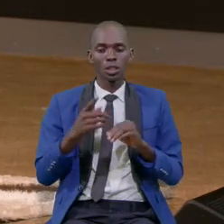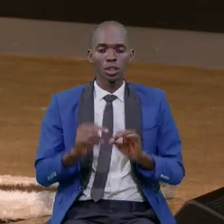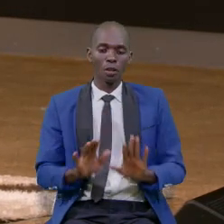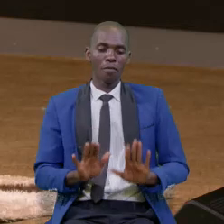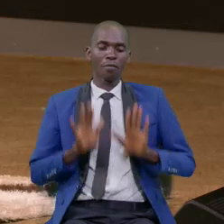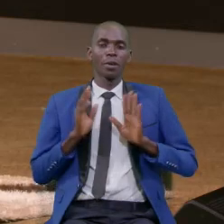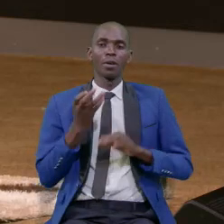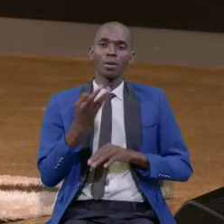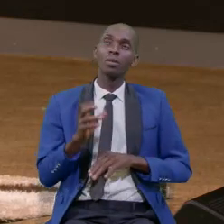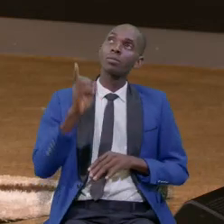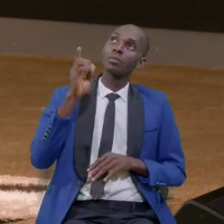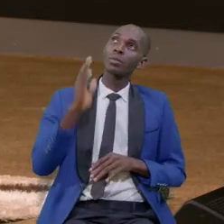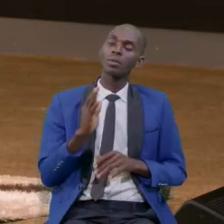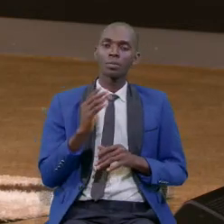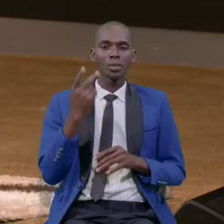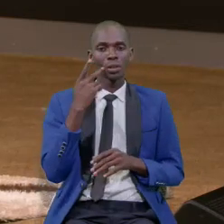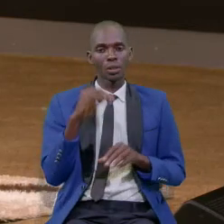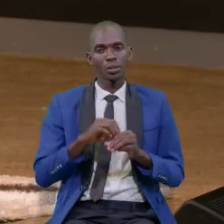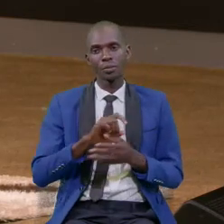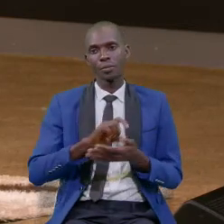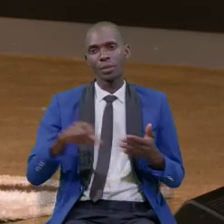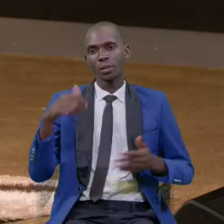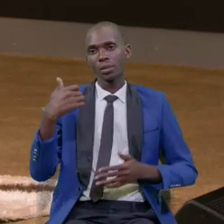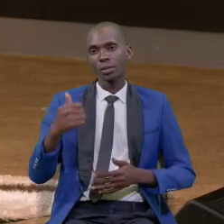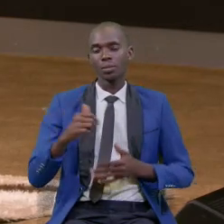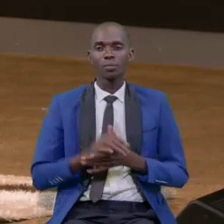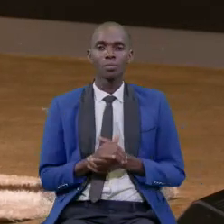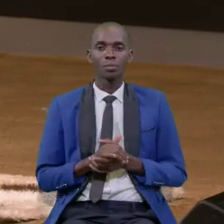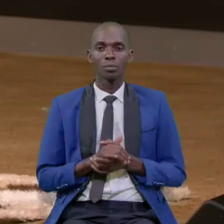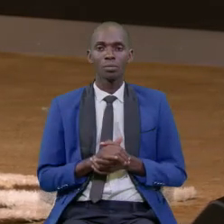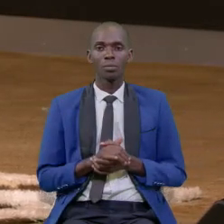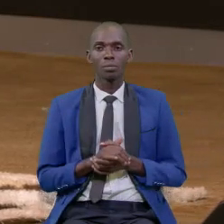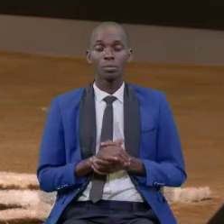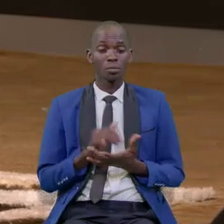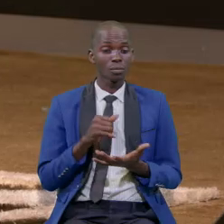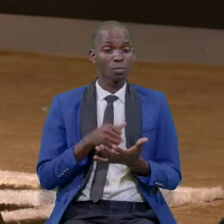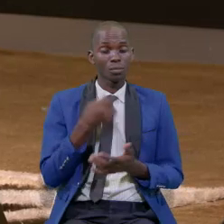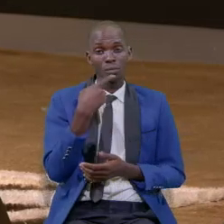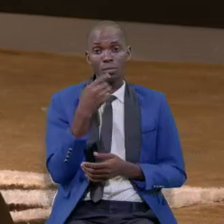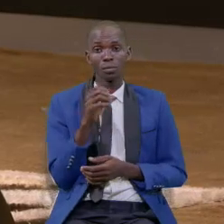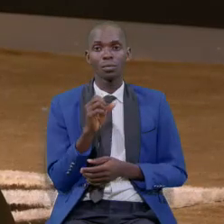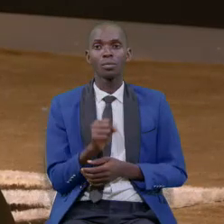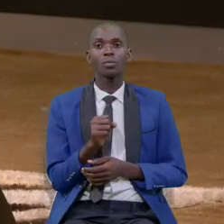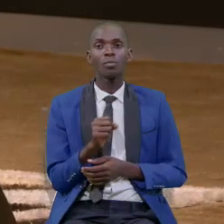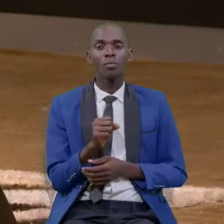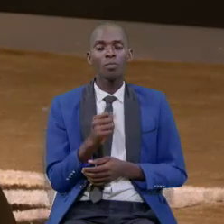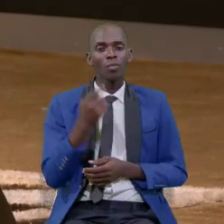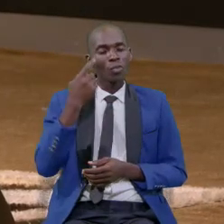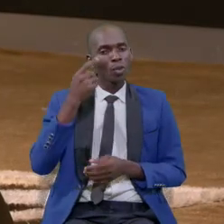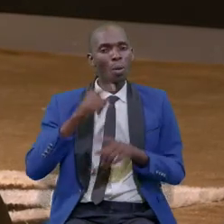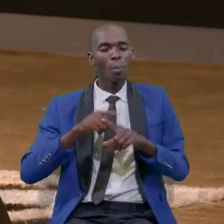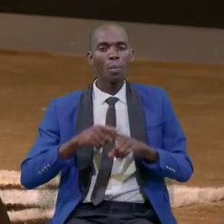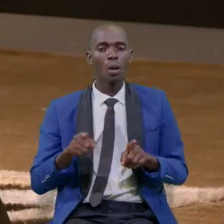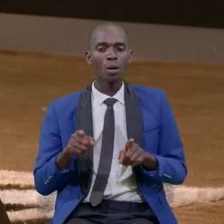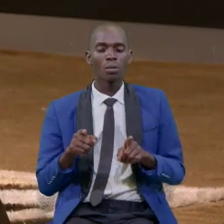of God. Look at verse 10. In verse 10, it says, for godly